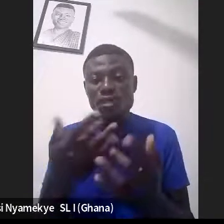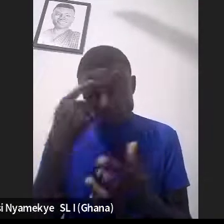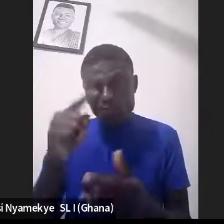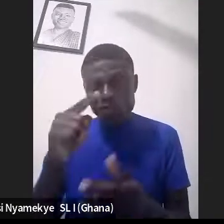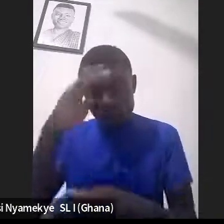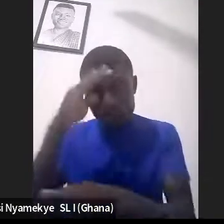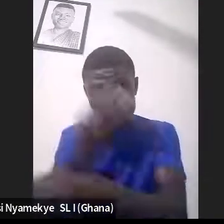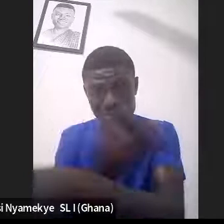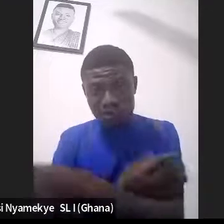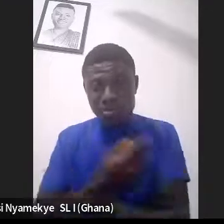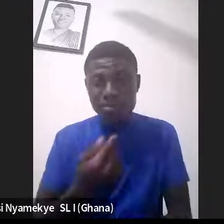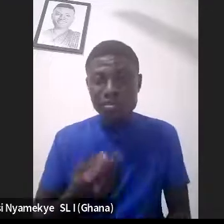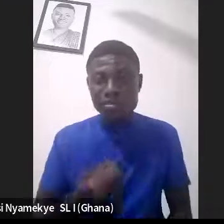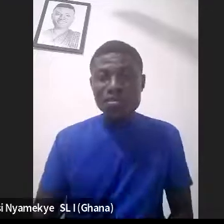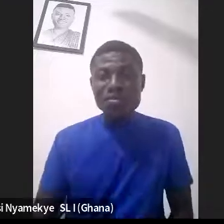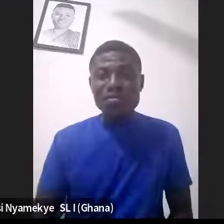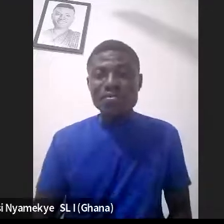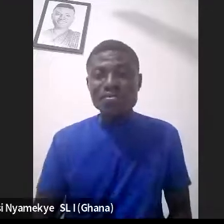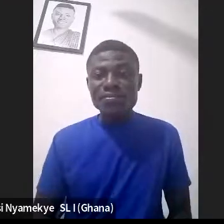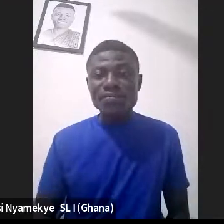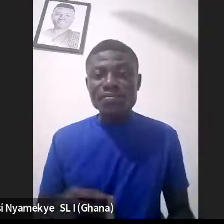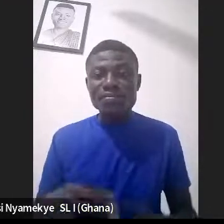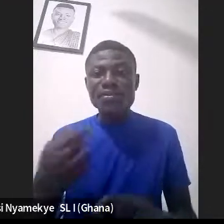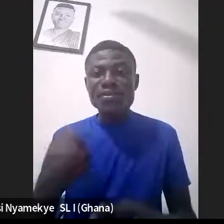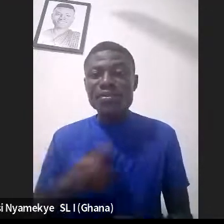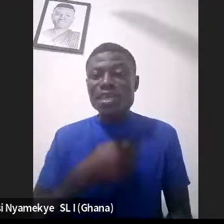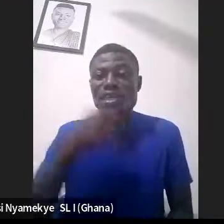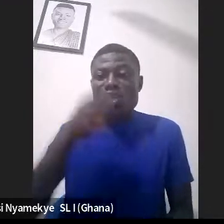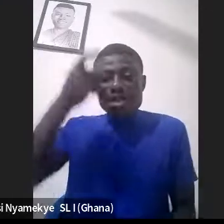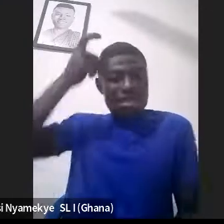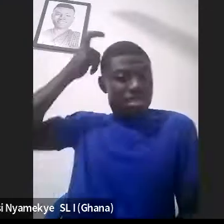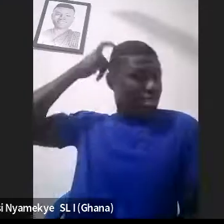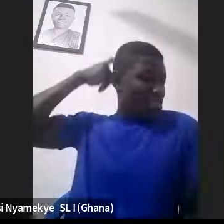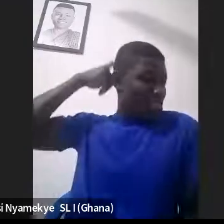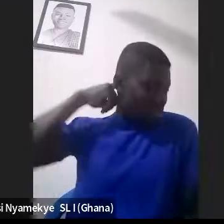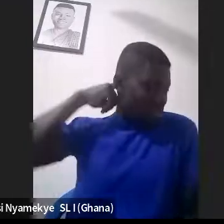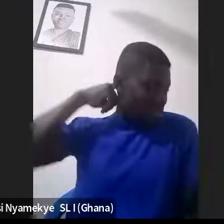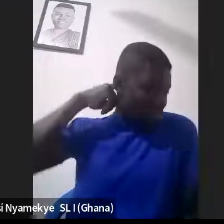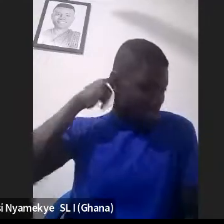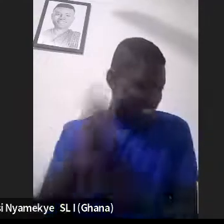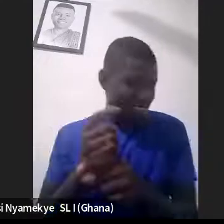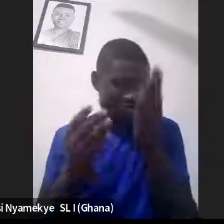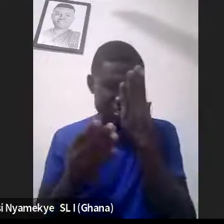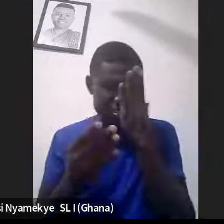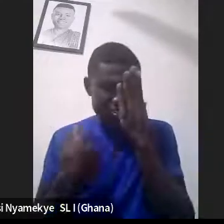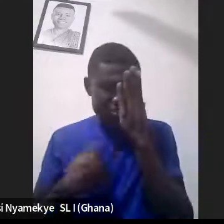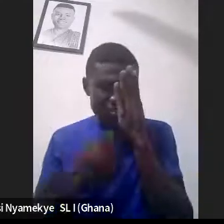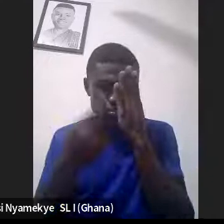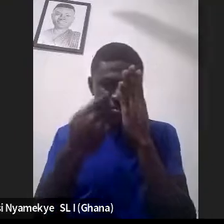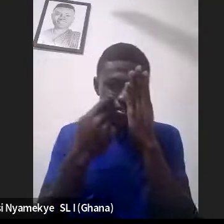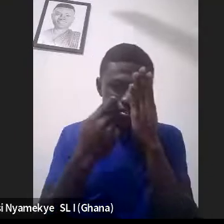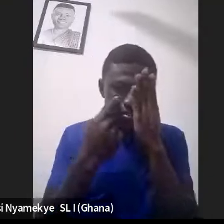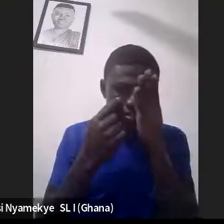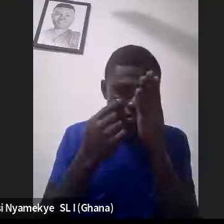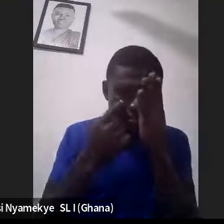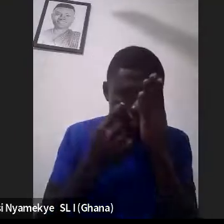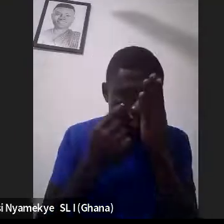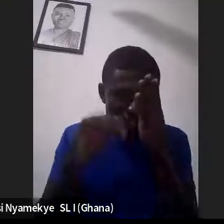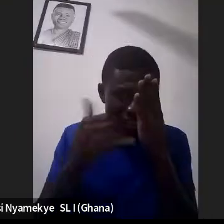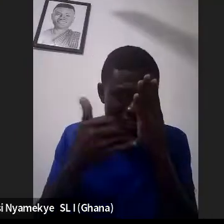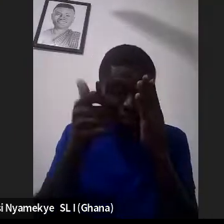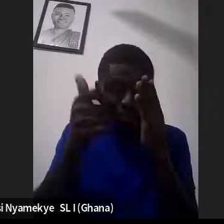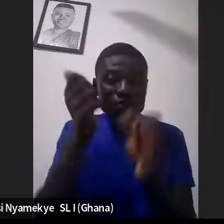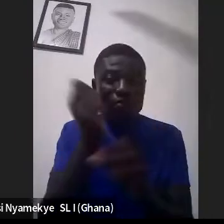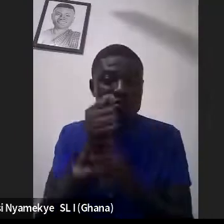then at the back of our minds, in fact, closing one eye, we are looking at when he would actually do a mosaic for